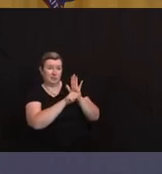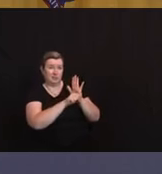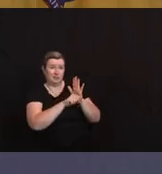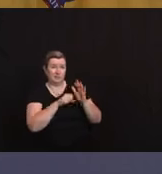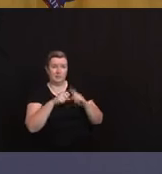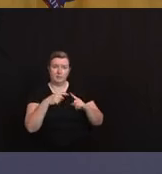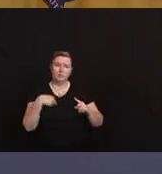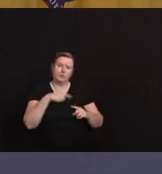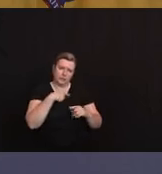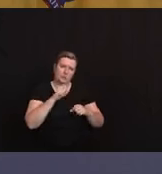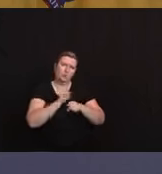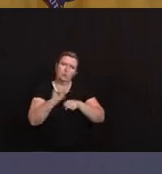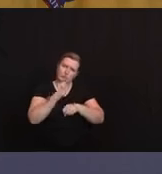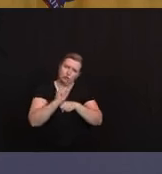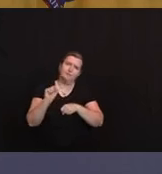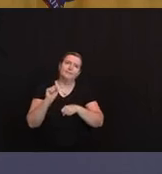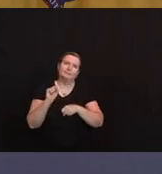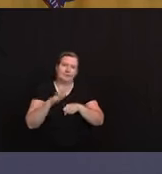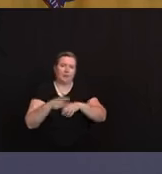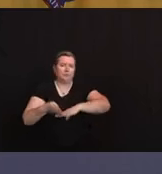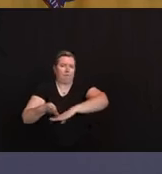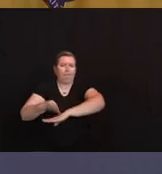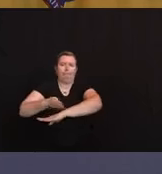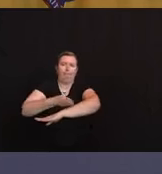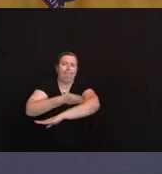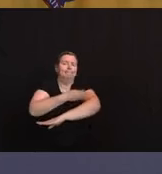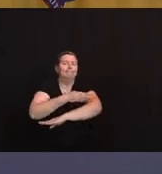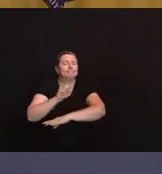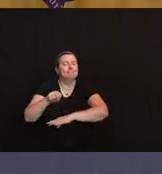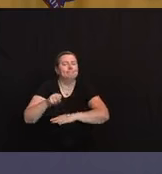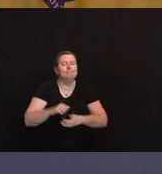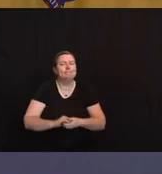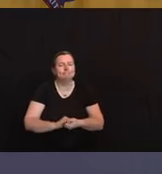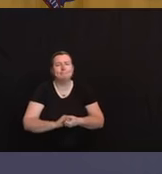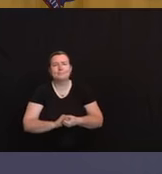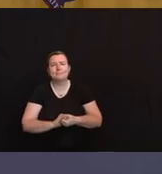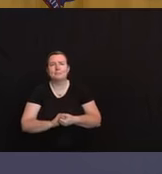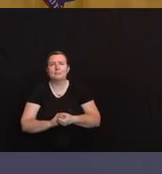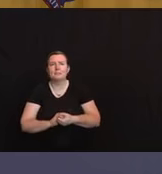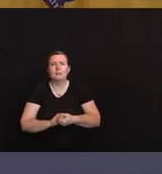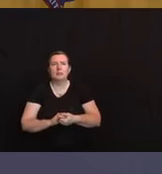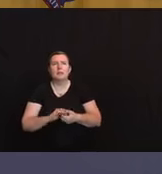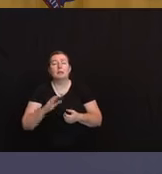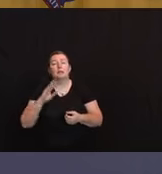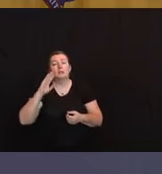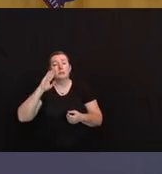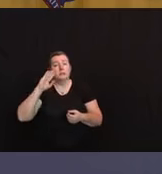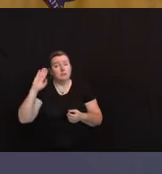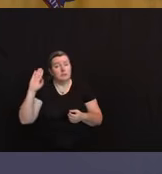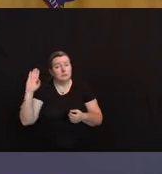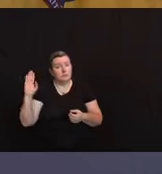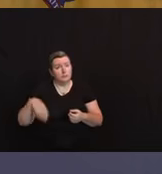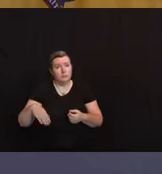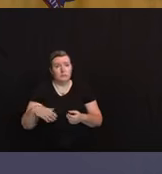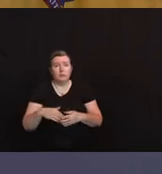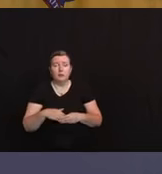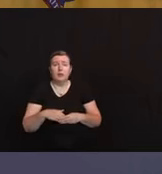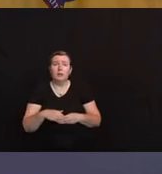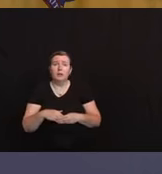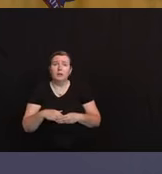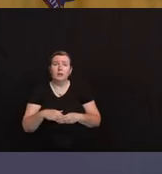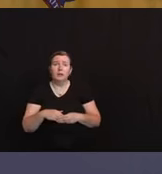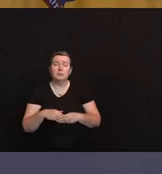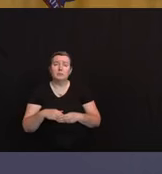worst. And we know that this was the tinder in our, thousands of fatalities.